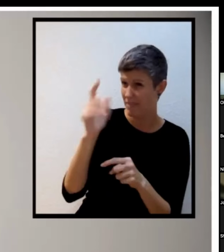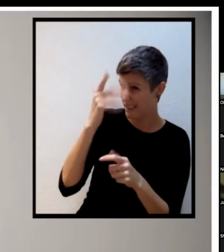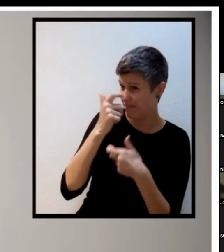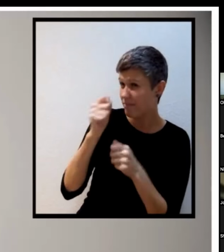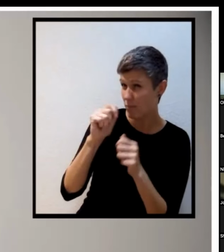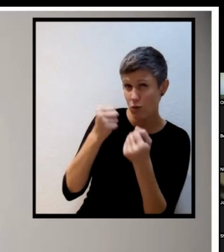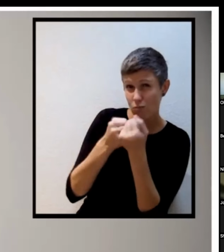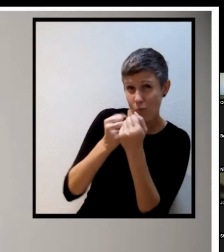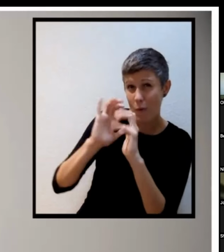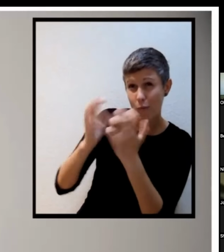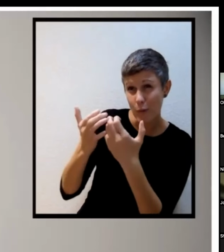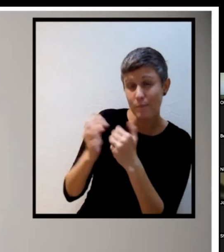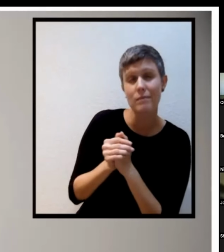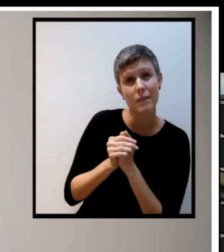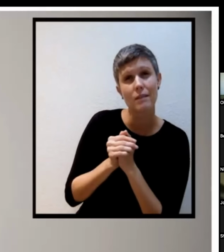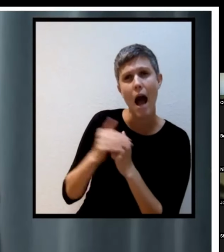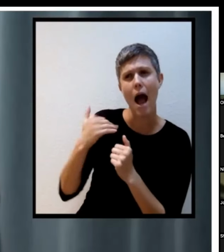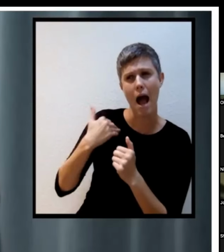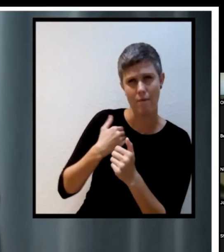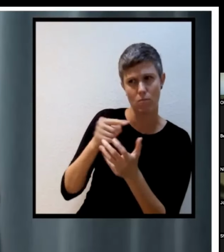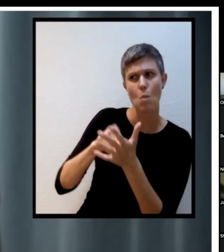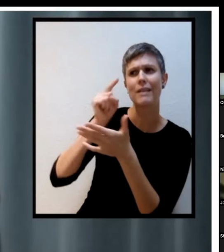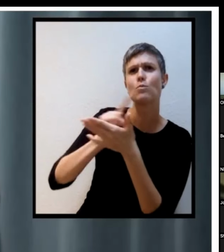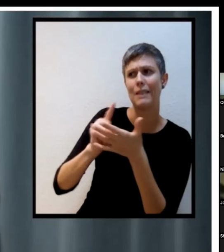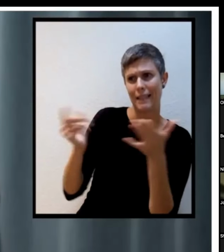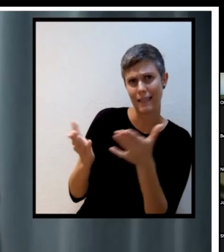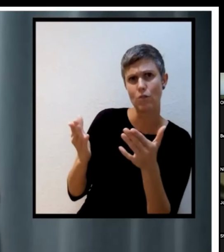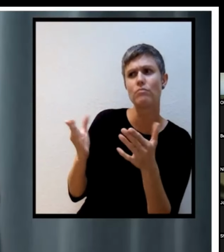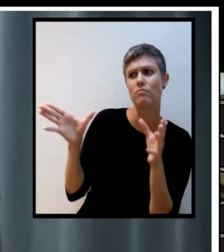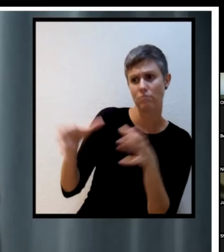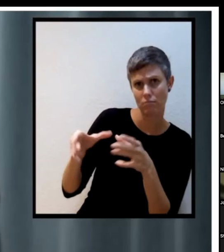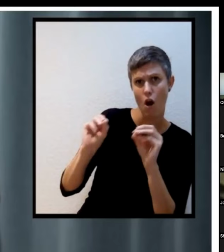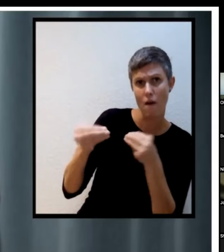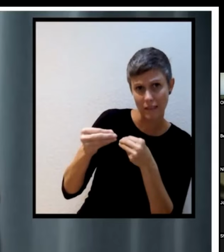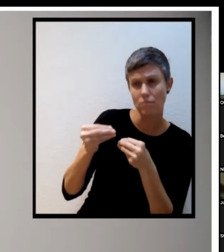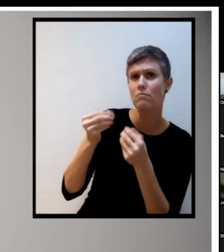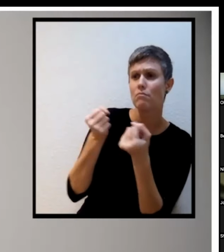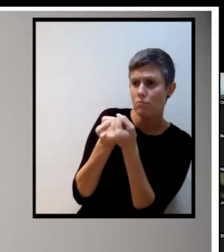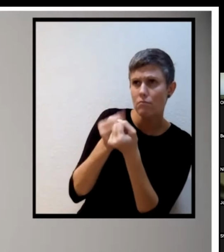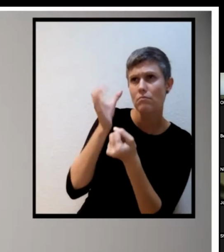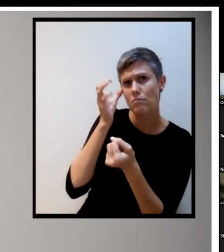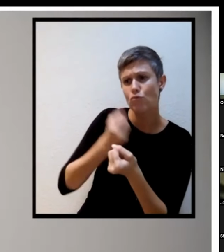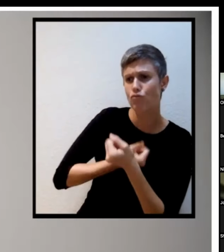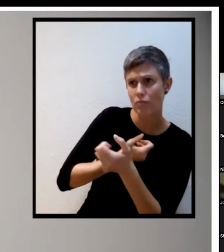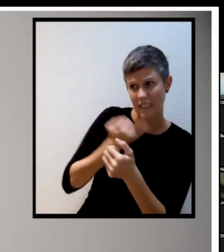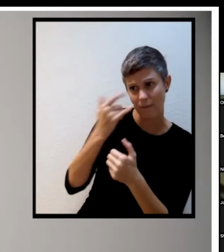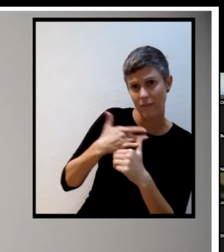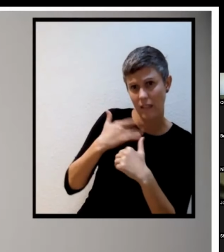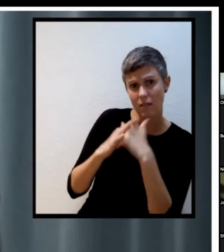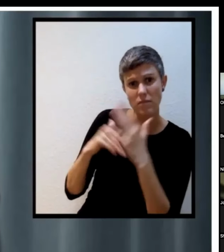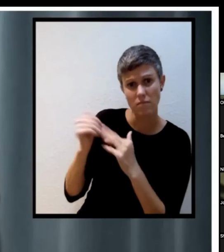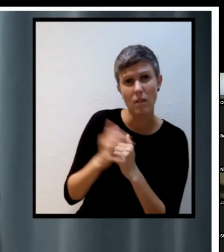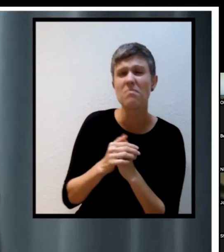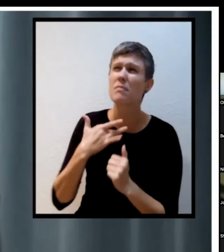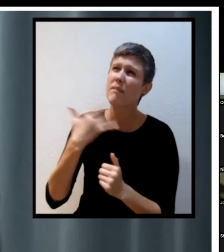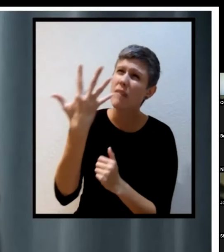groups. Our support groups are held once a week in our office where you would come in and listen and share what you feel comfortable. There are usually 5